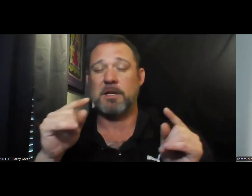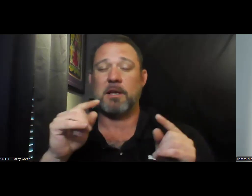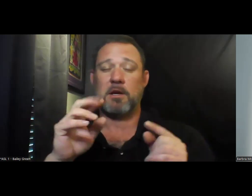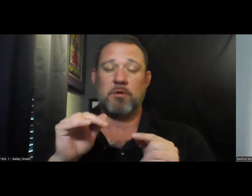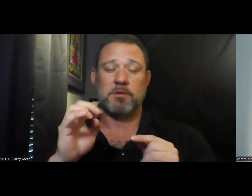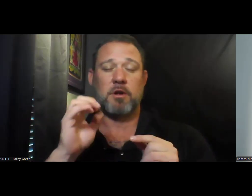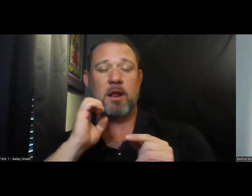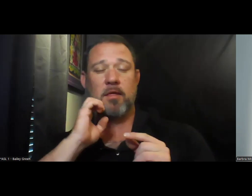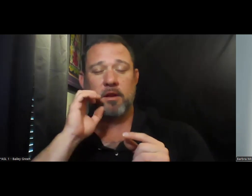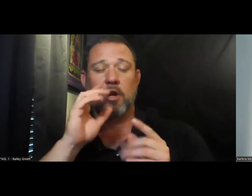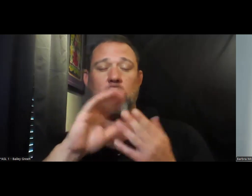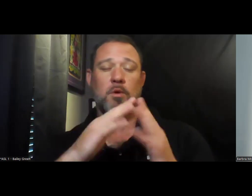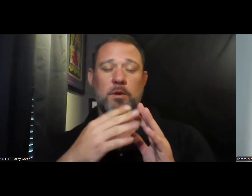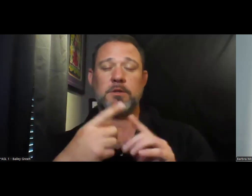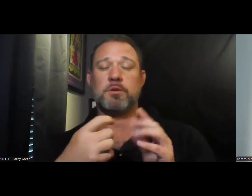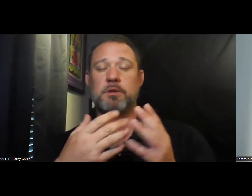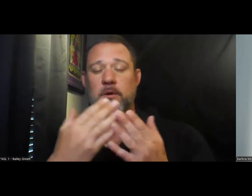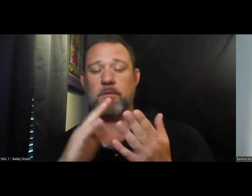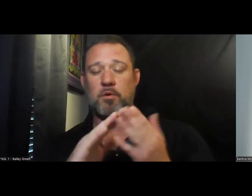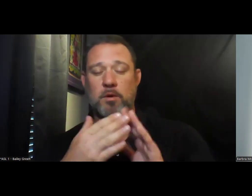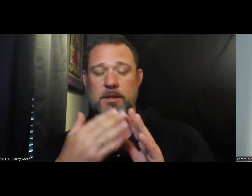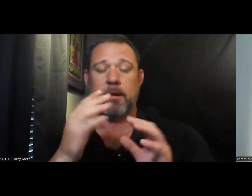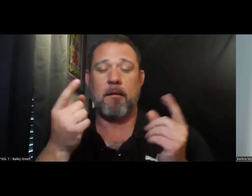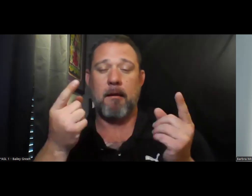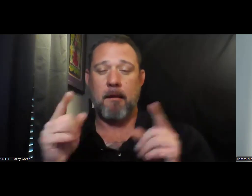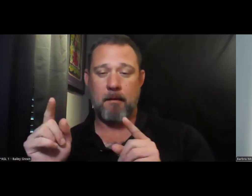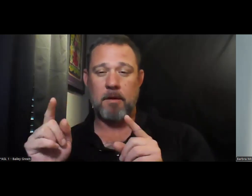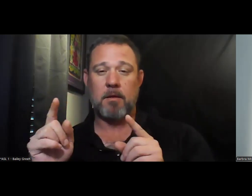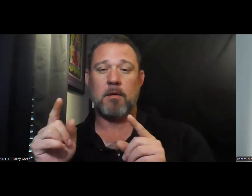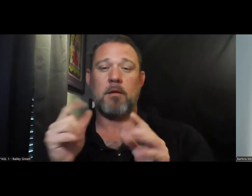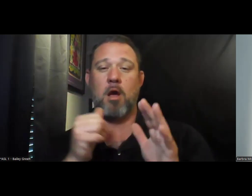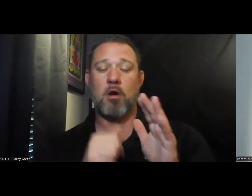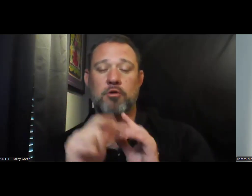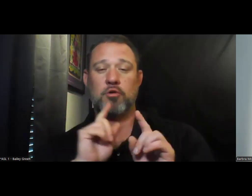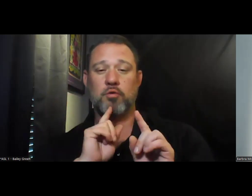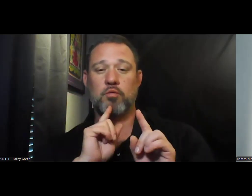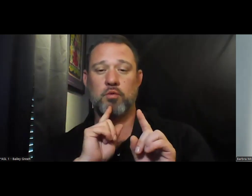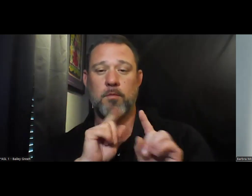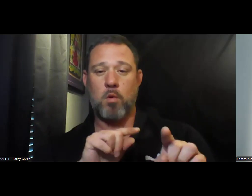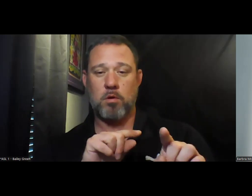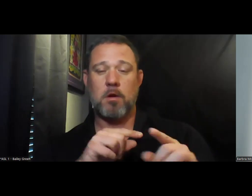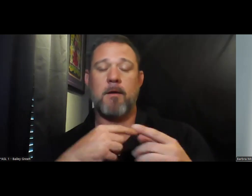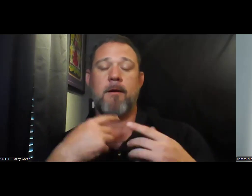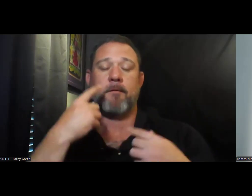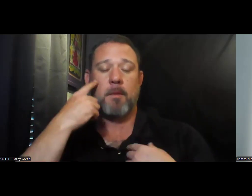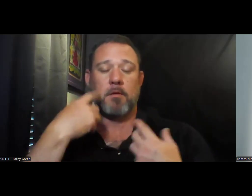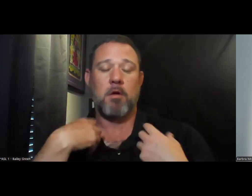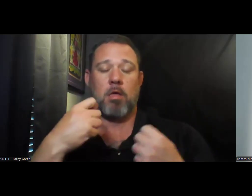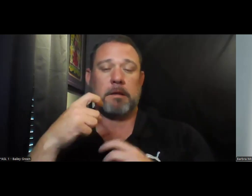communities. So one thing that can happen in some communities is an underreporting of mental health needs.